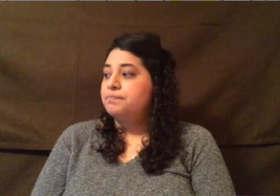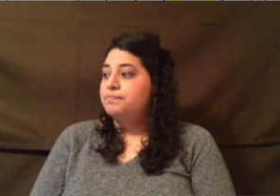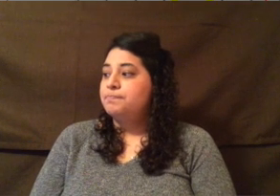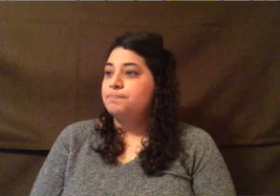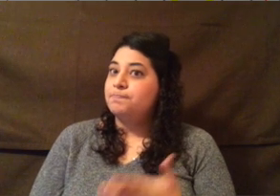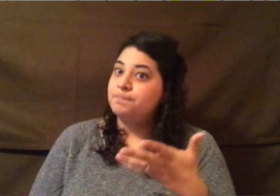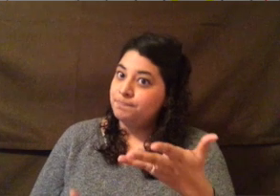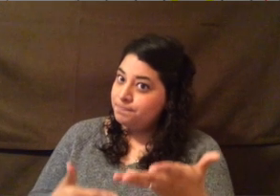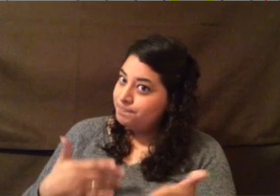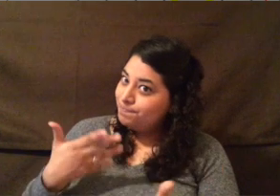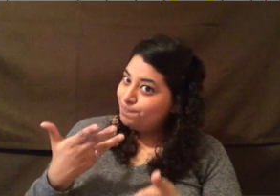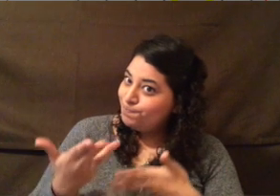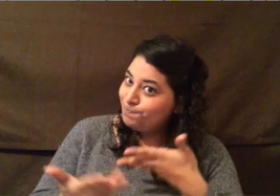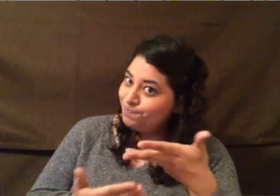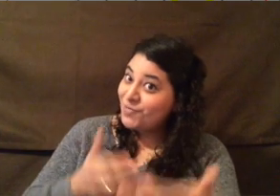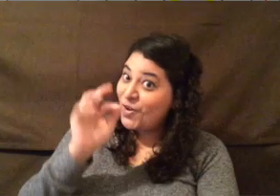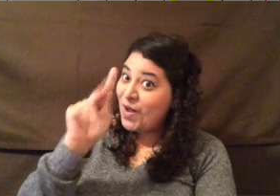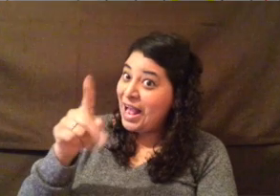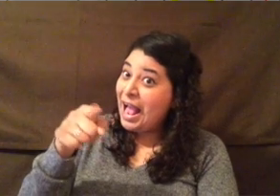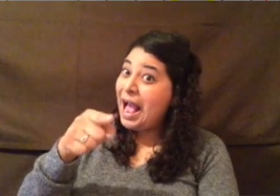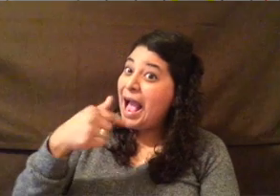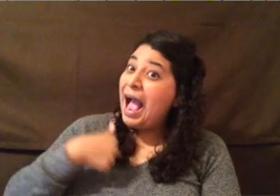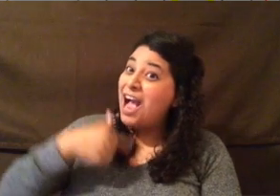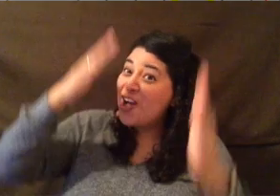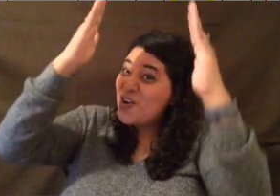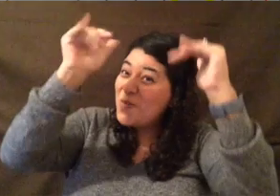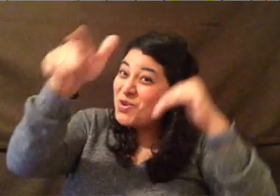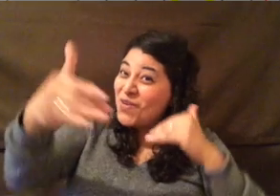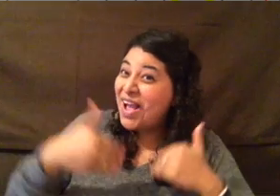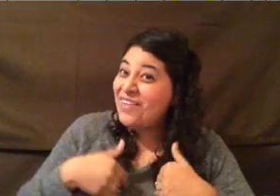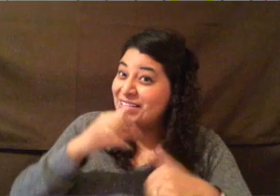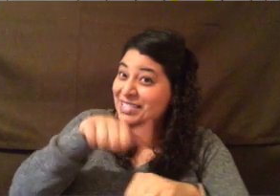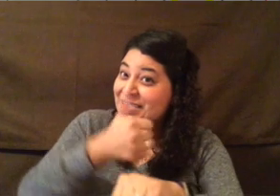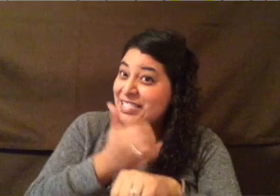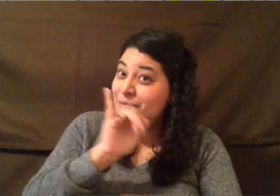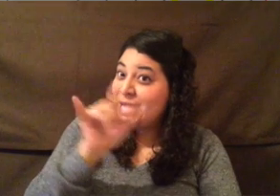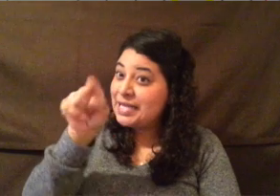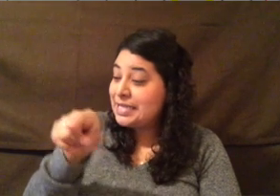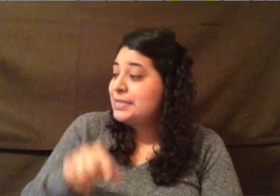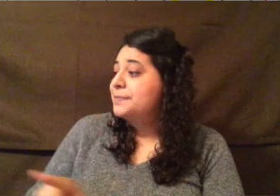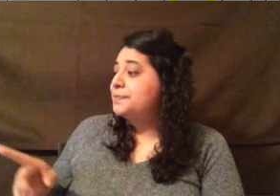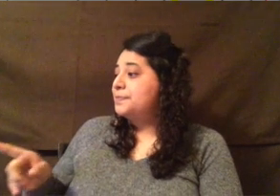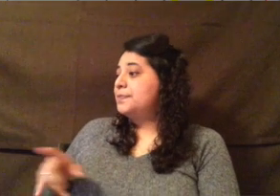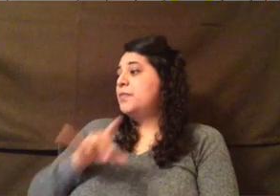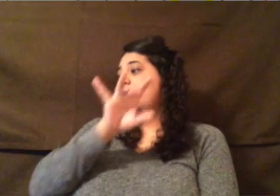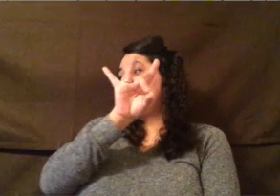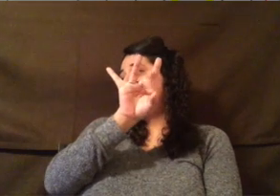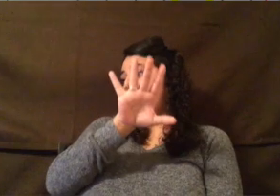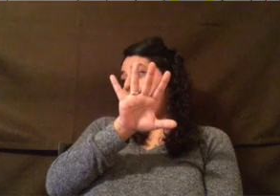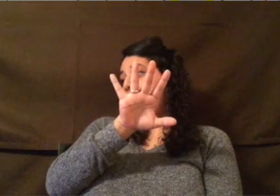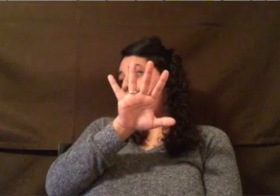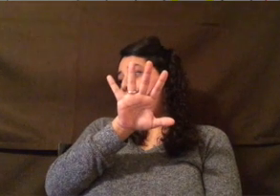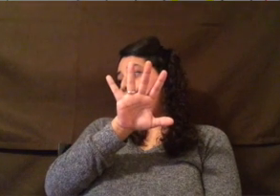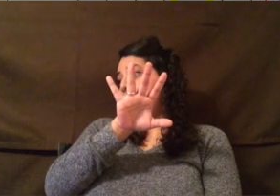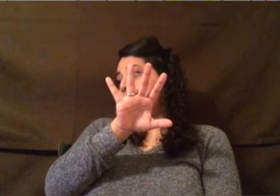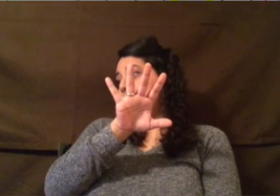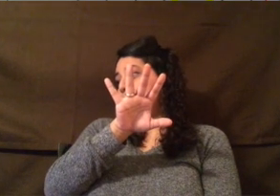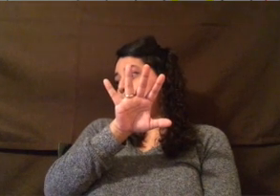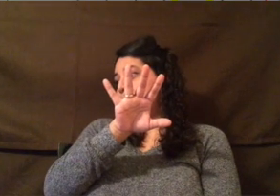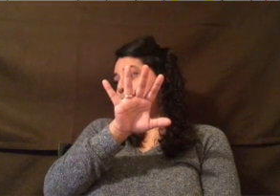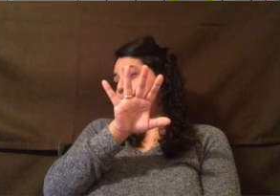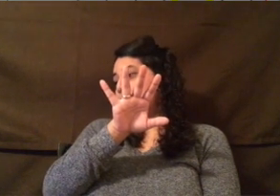Okay. Hopefully you got a setup like this. 85 beets minus